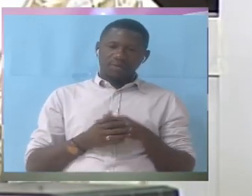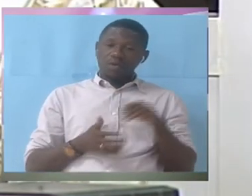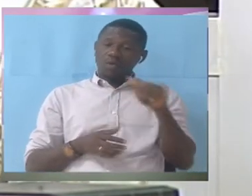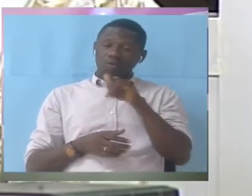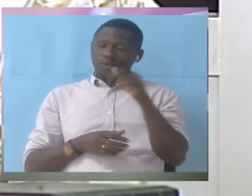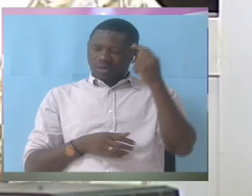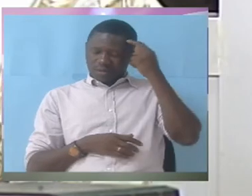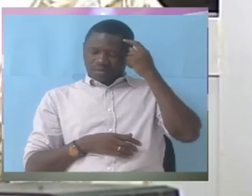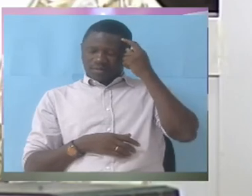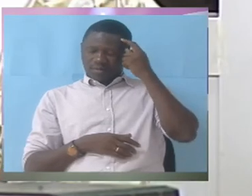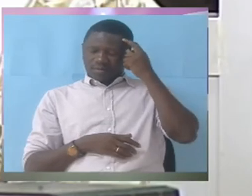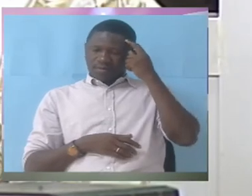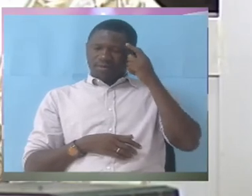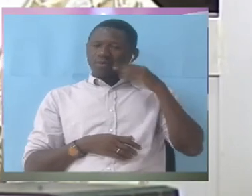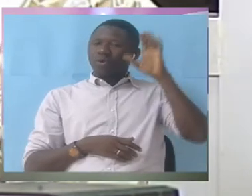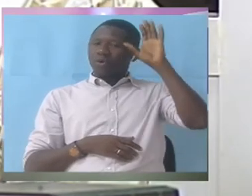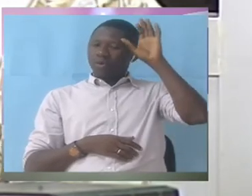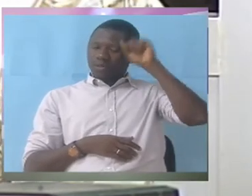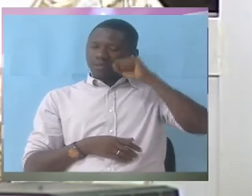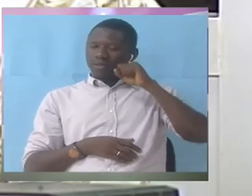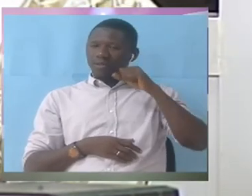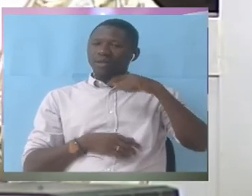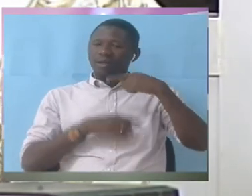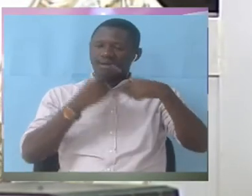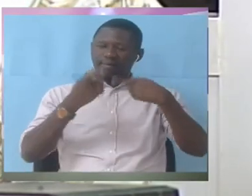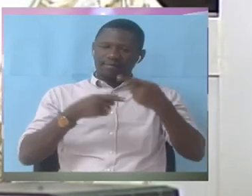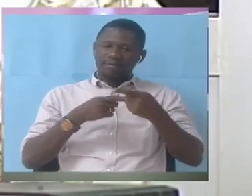able to understand